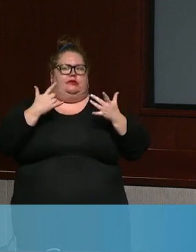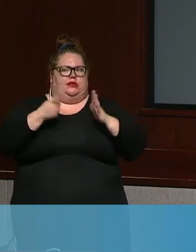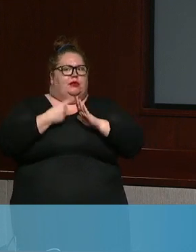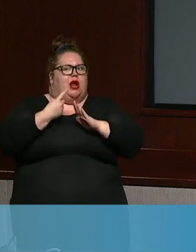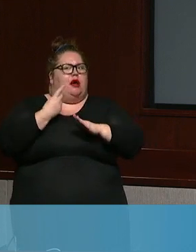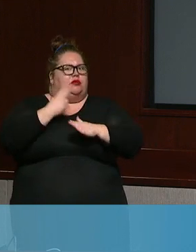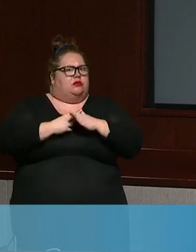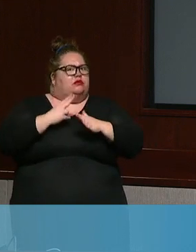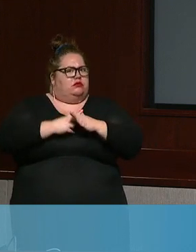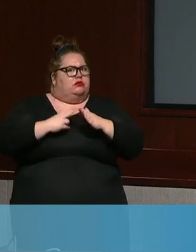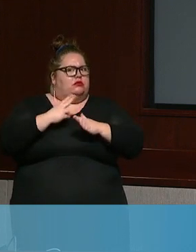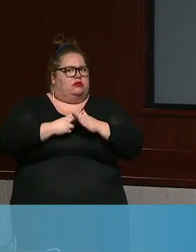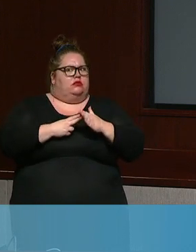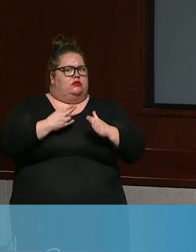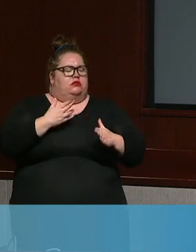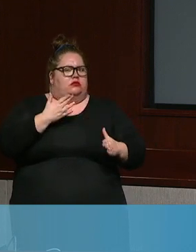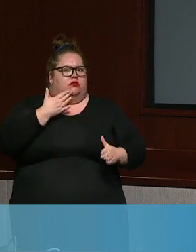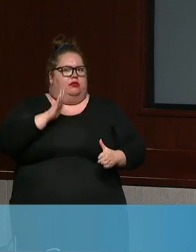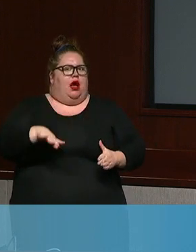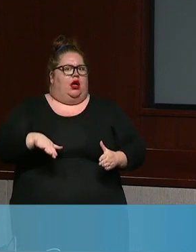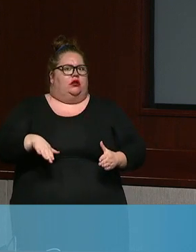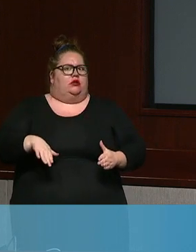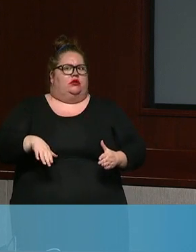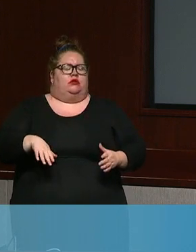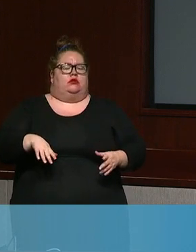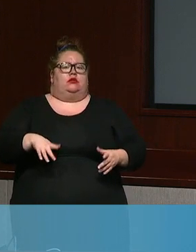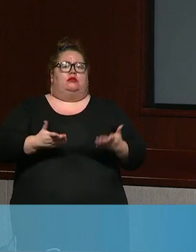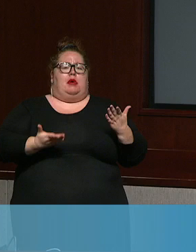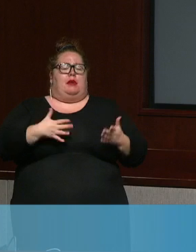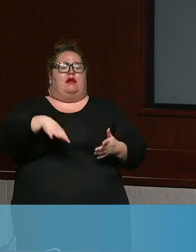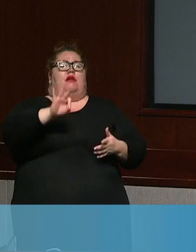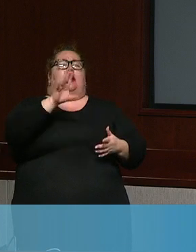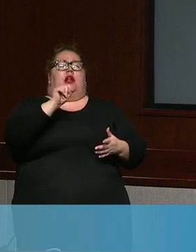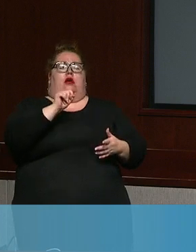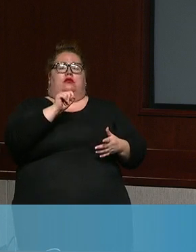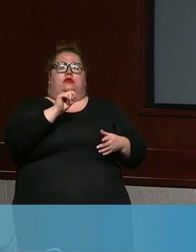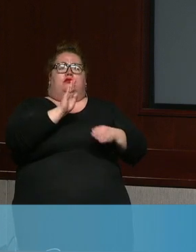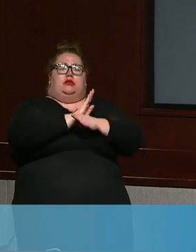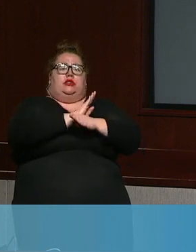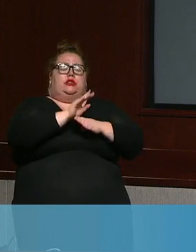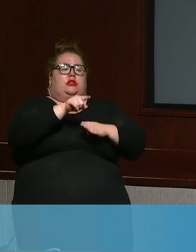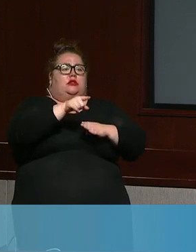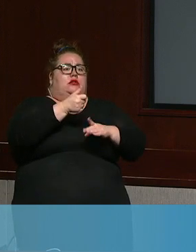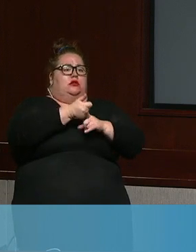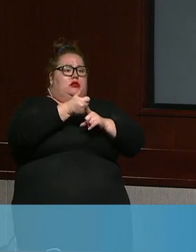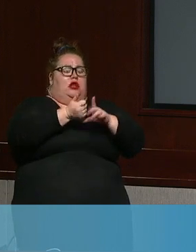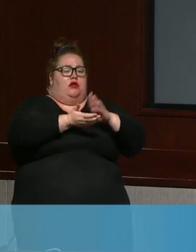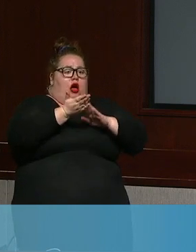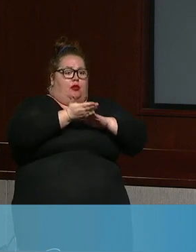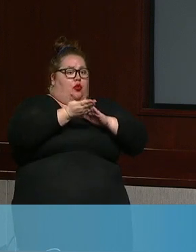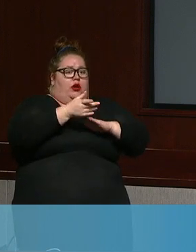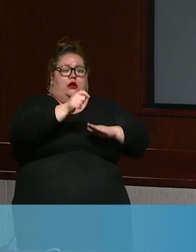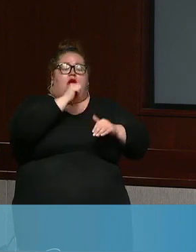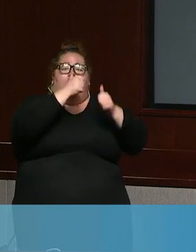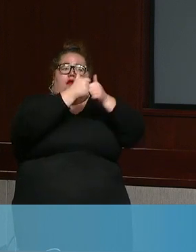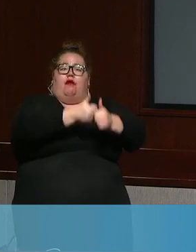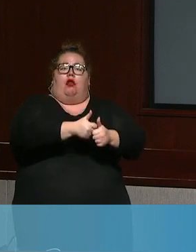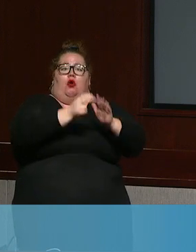we find out that there is a business that is operating outside of the guidelines,